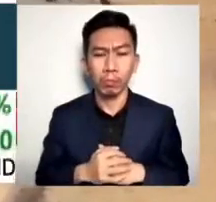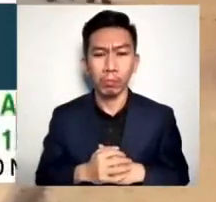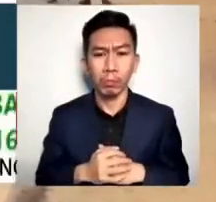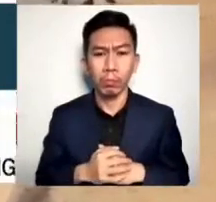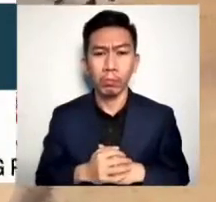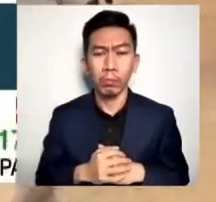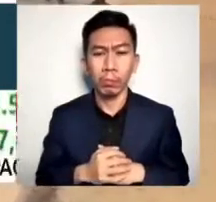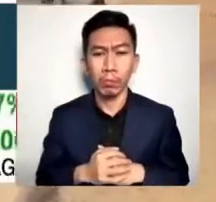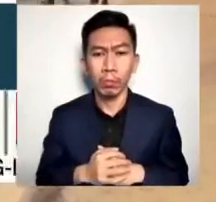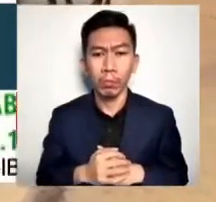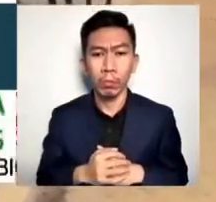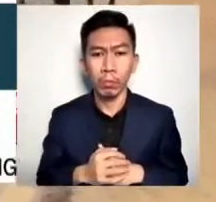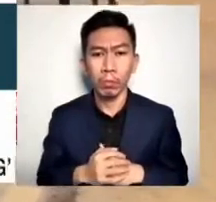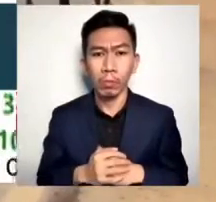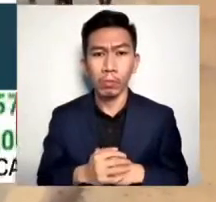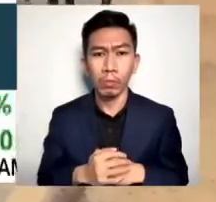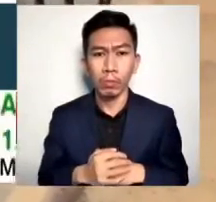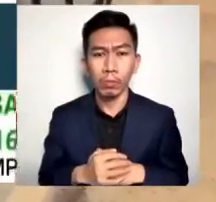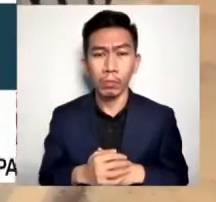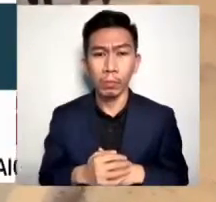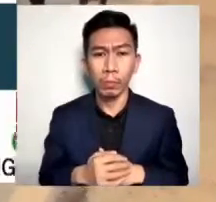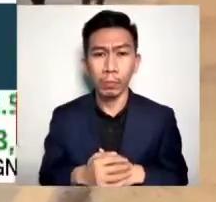at